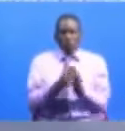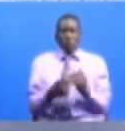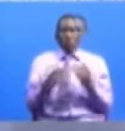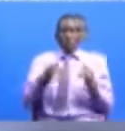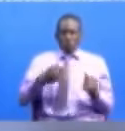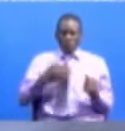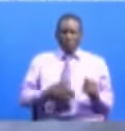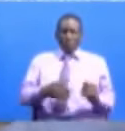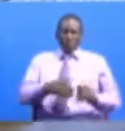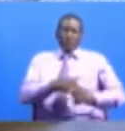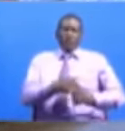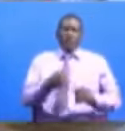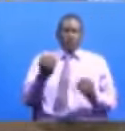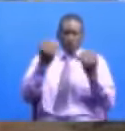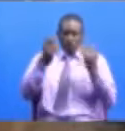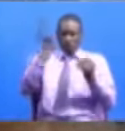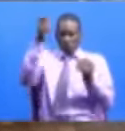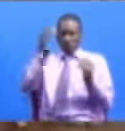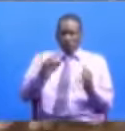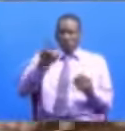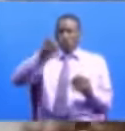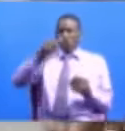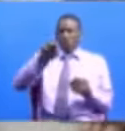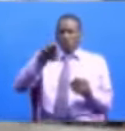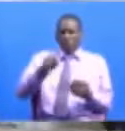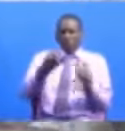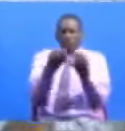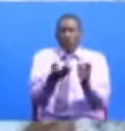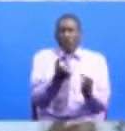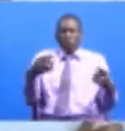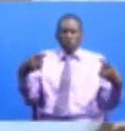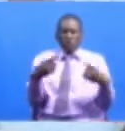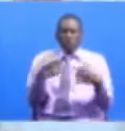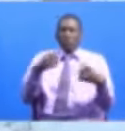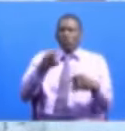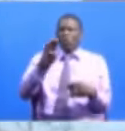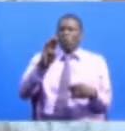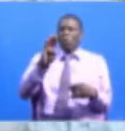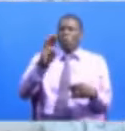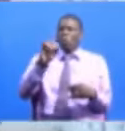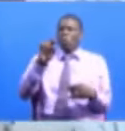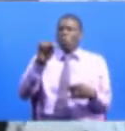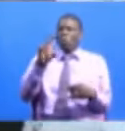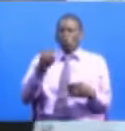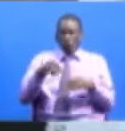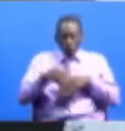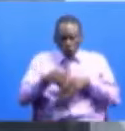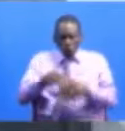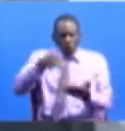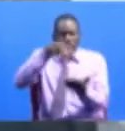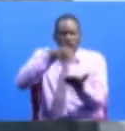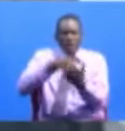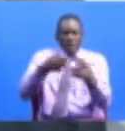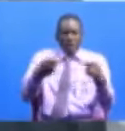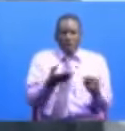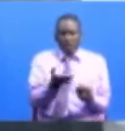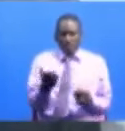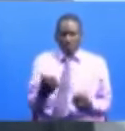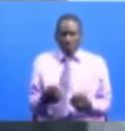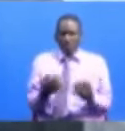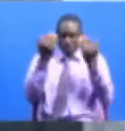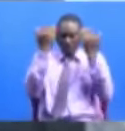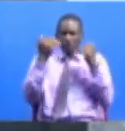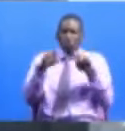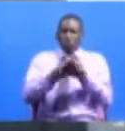Malindi Chief Magistrate James Mwaniki released them on different bond terms in line with the charges against them. The court has